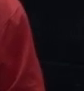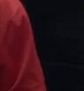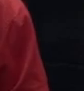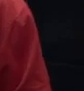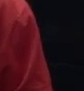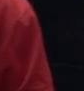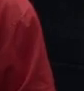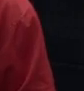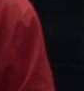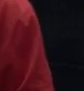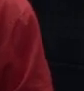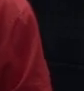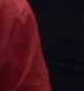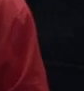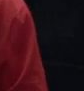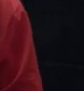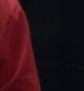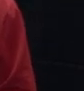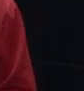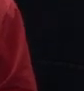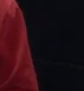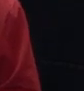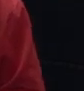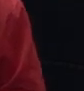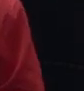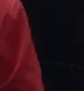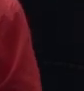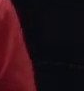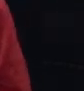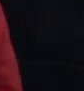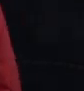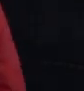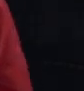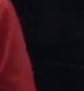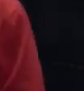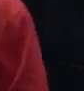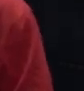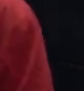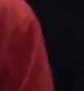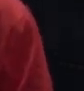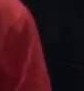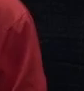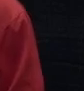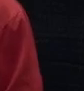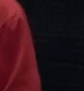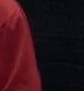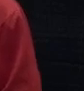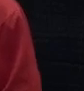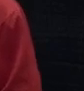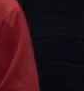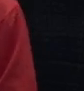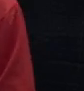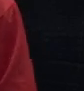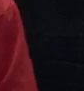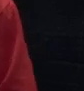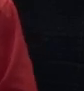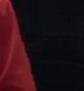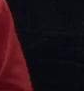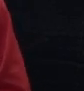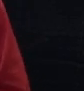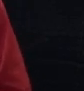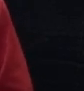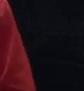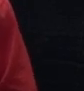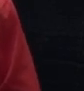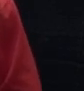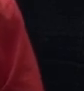advocating for persons with unique abilities, being in those offices, waiting in the waiting rooms to make sure that